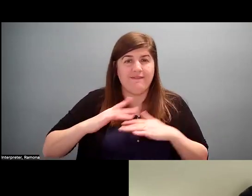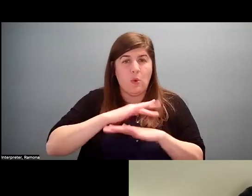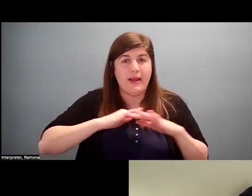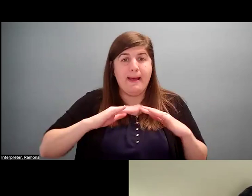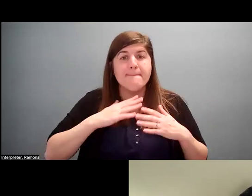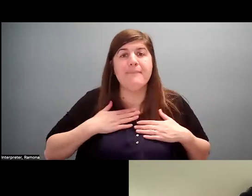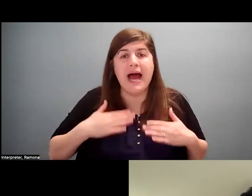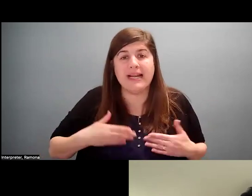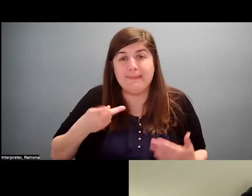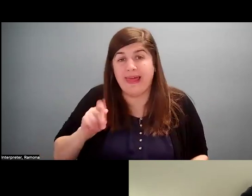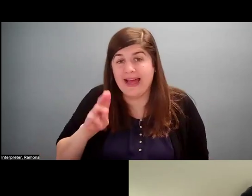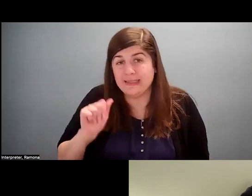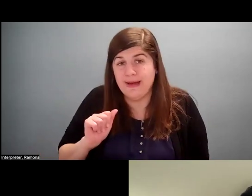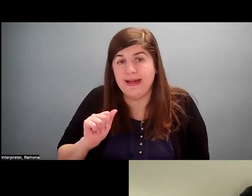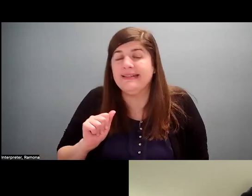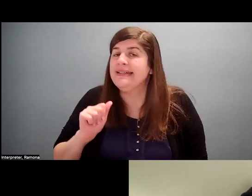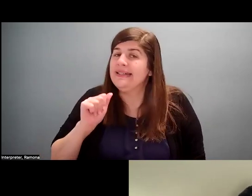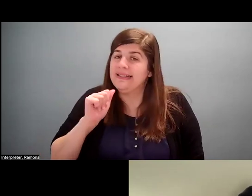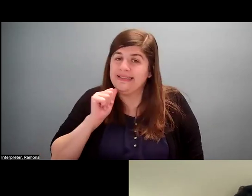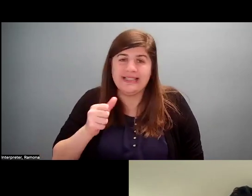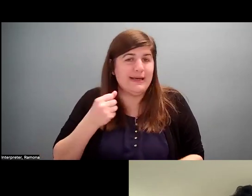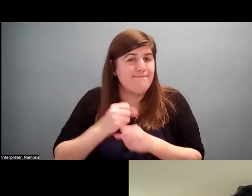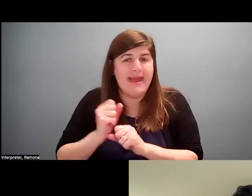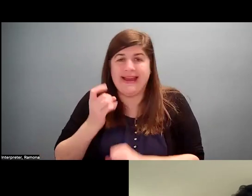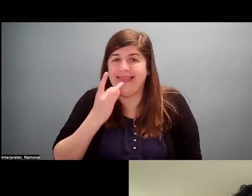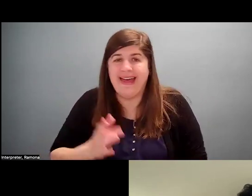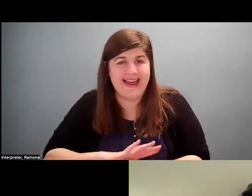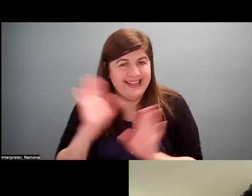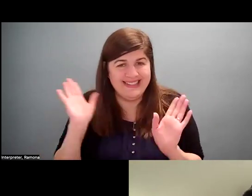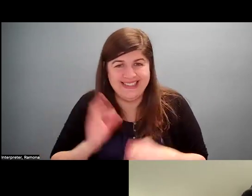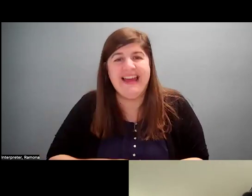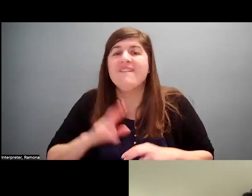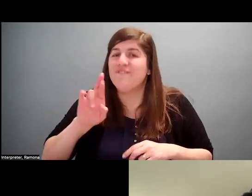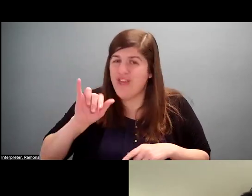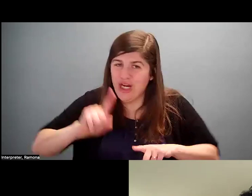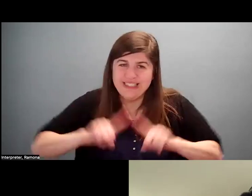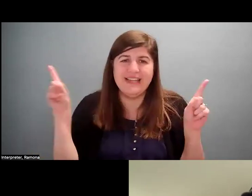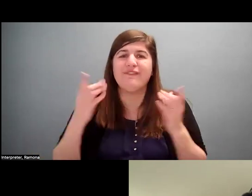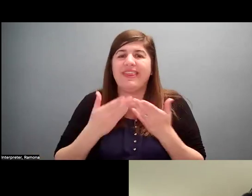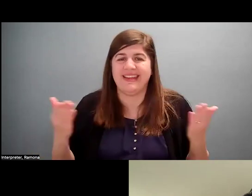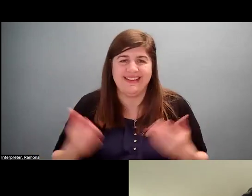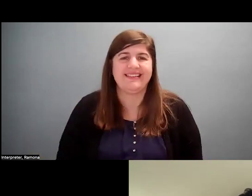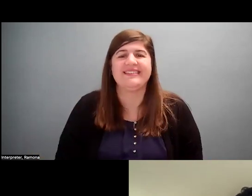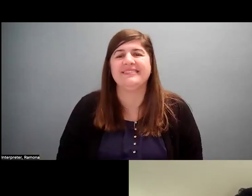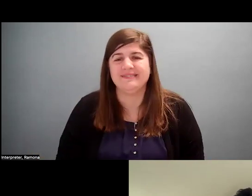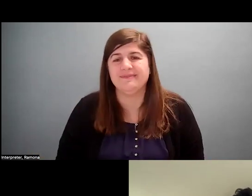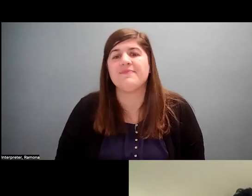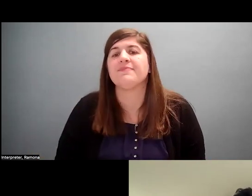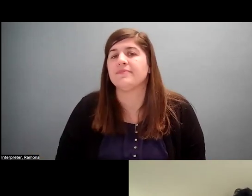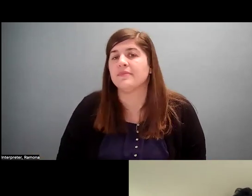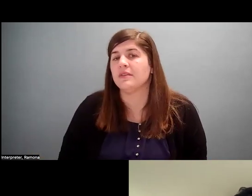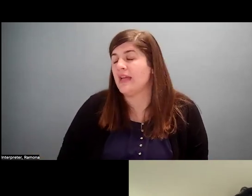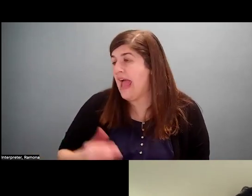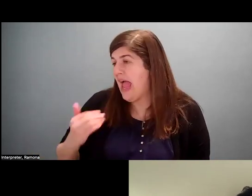plasma. Doesn't make any light. Uh, Very different thing. very different thing. Yeah. Um, Oh, is